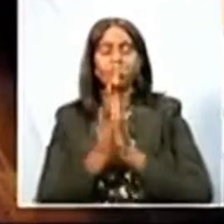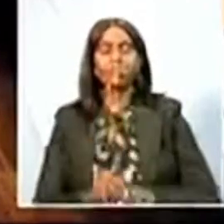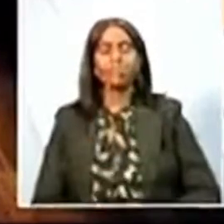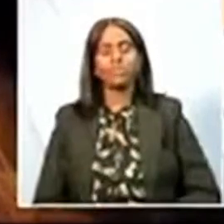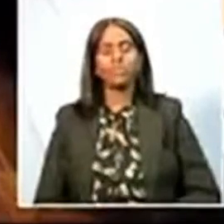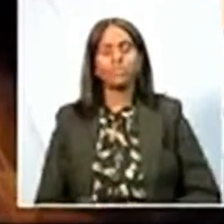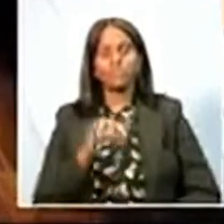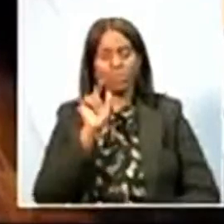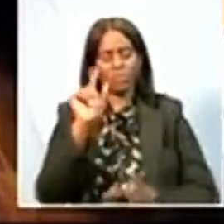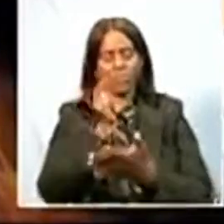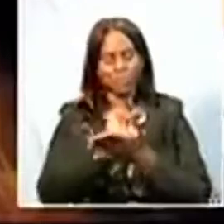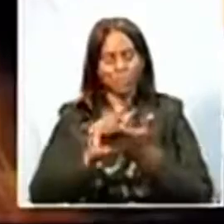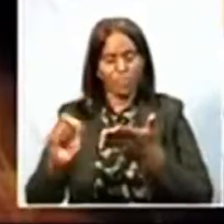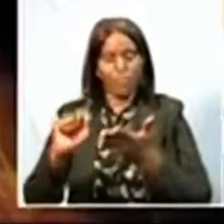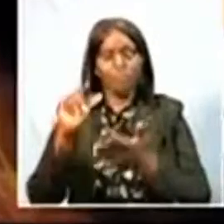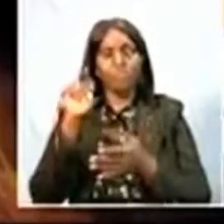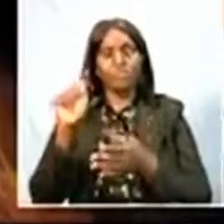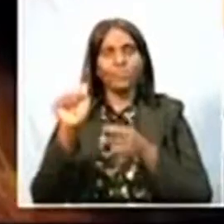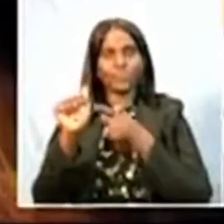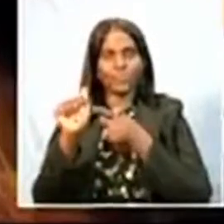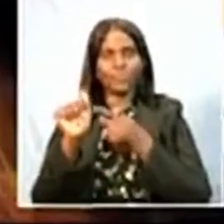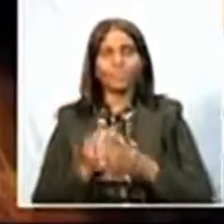The one written A,